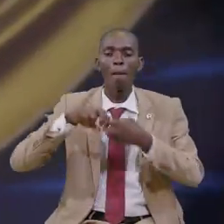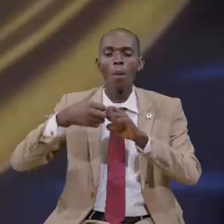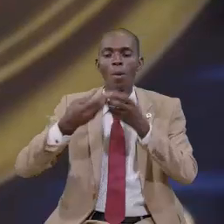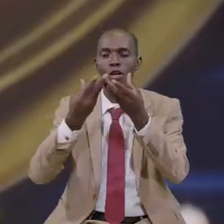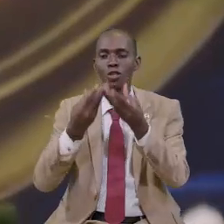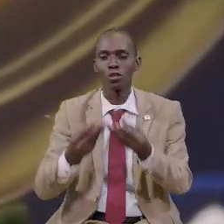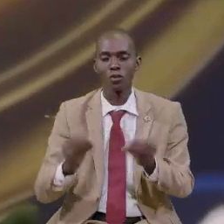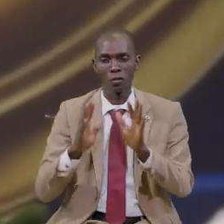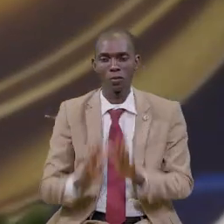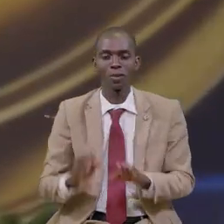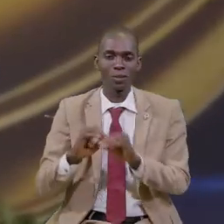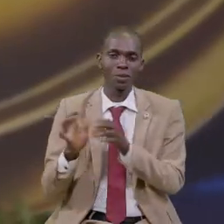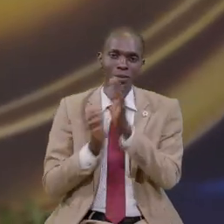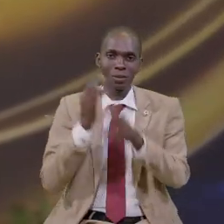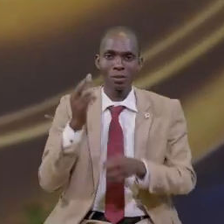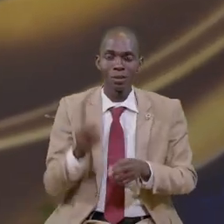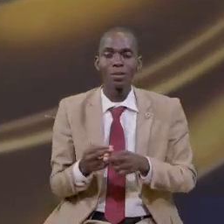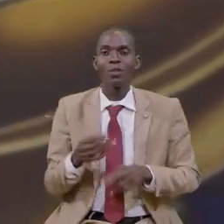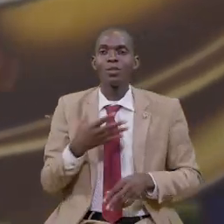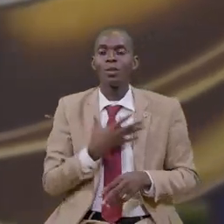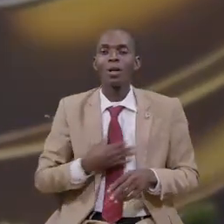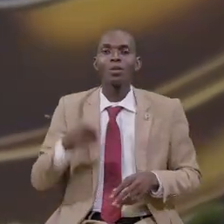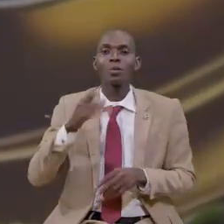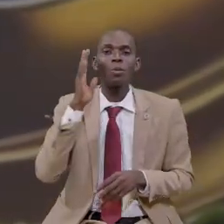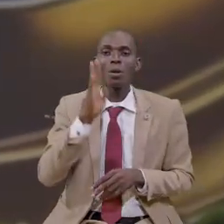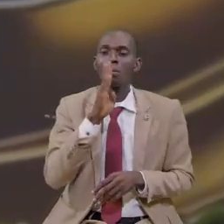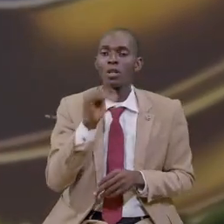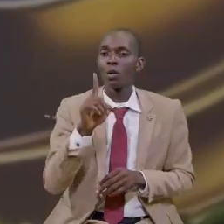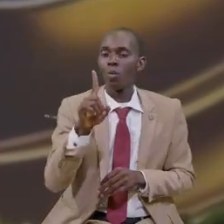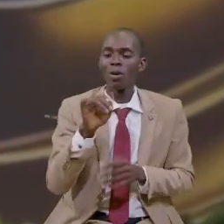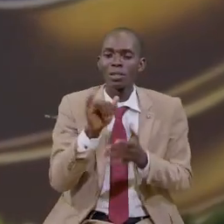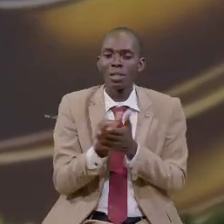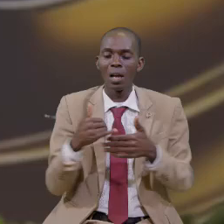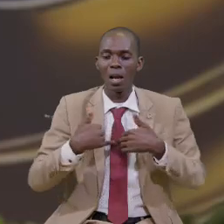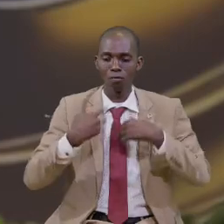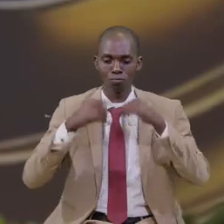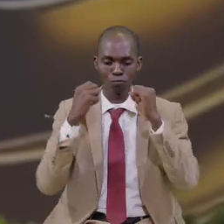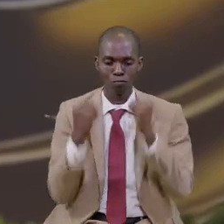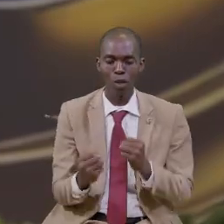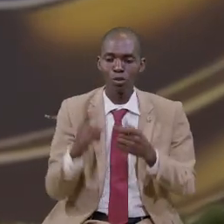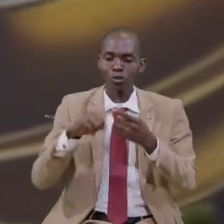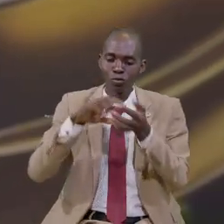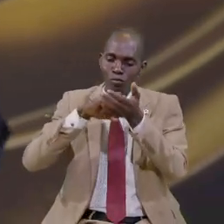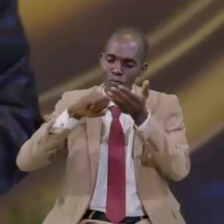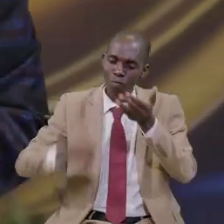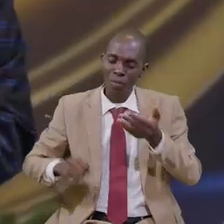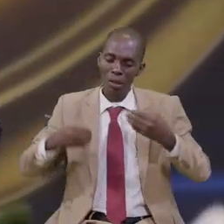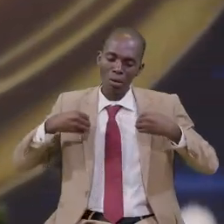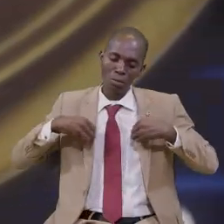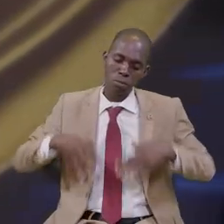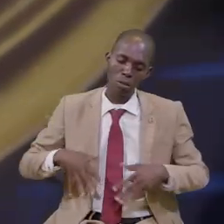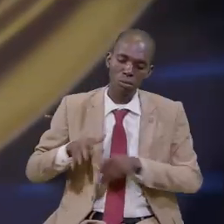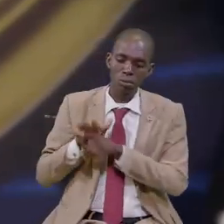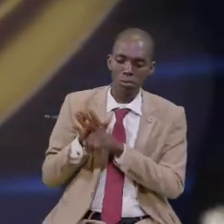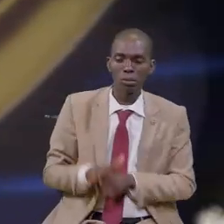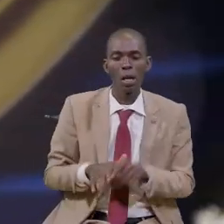the stress and the depression away from the mind of the king. And then after